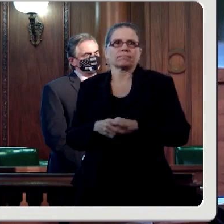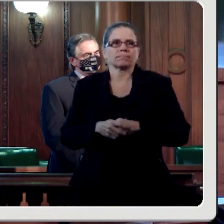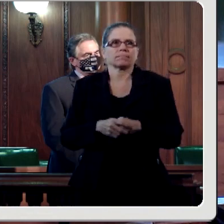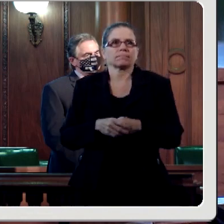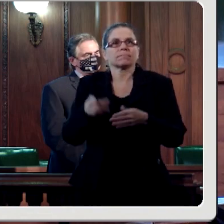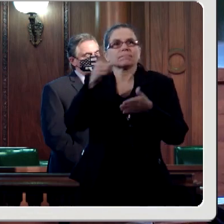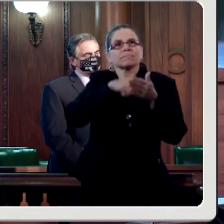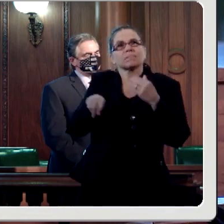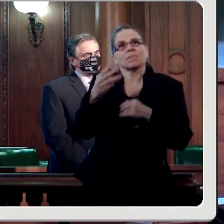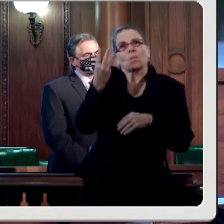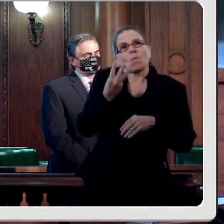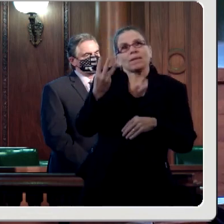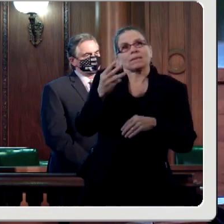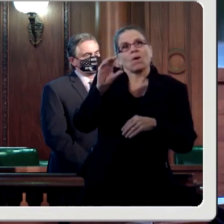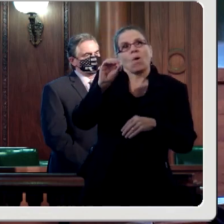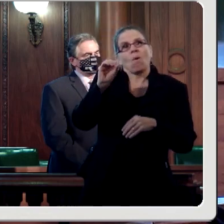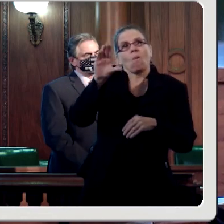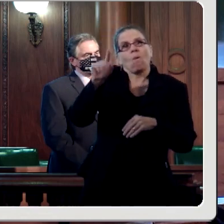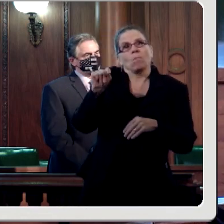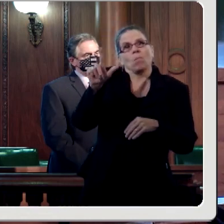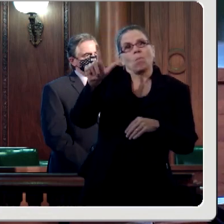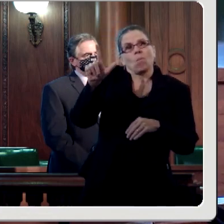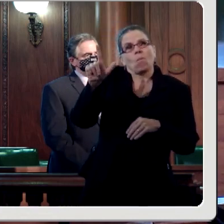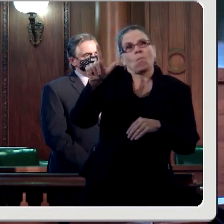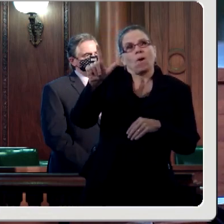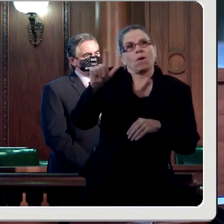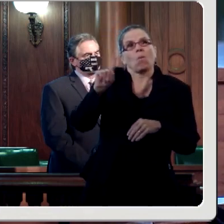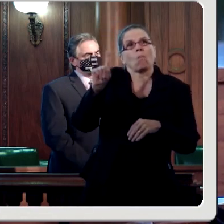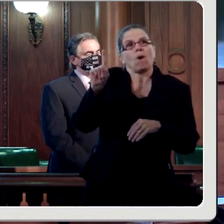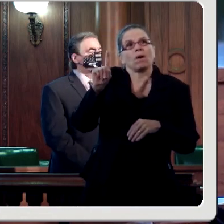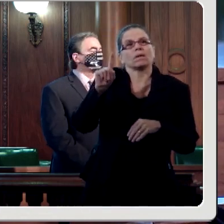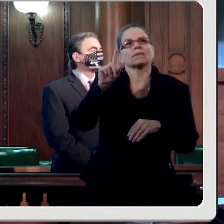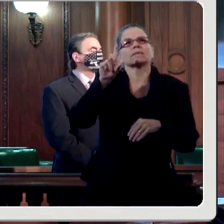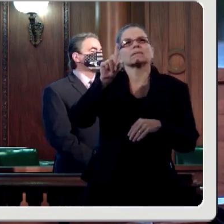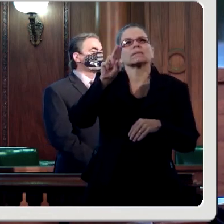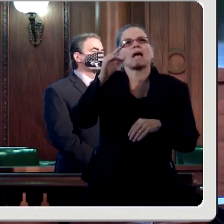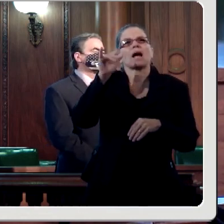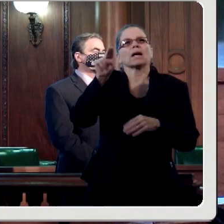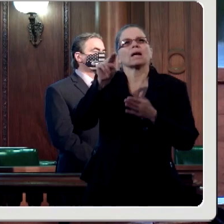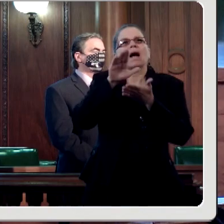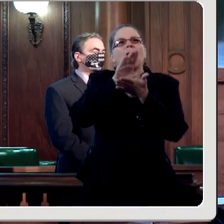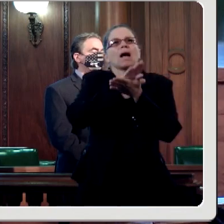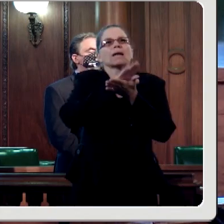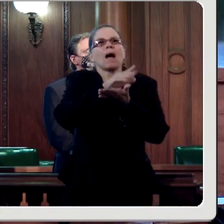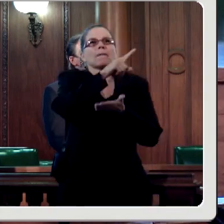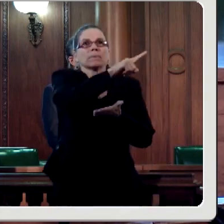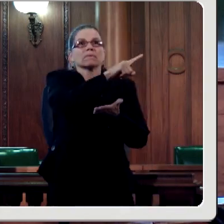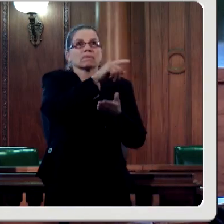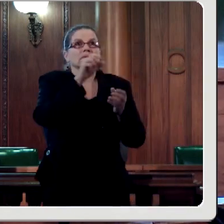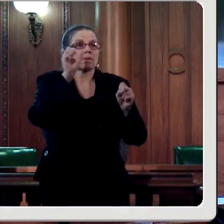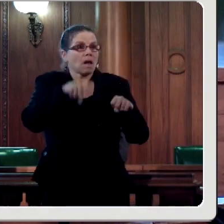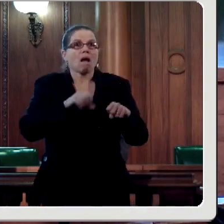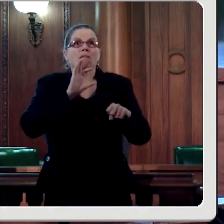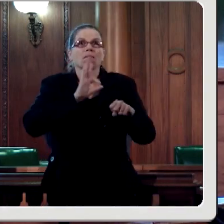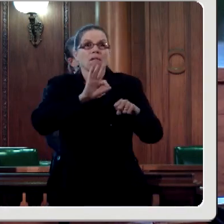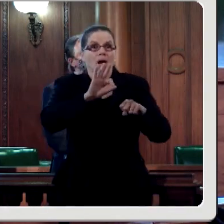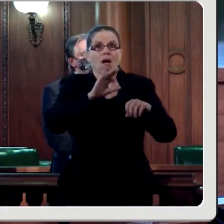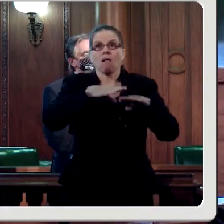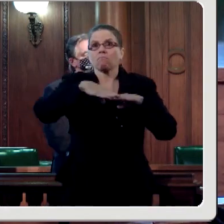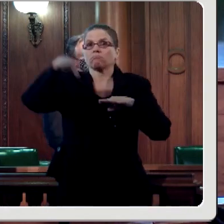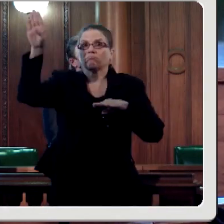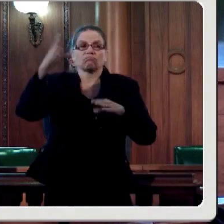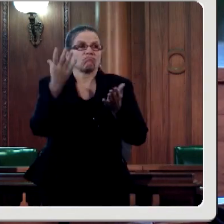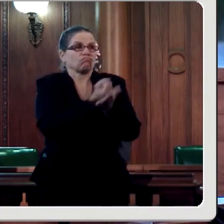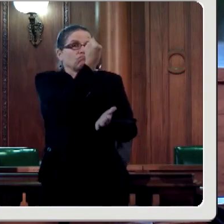5 at Duggan Academy. Everyone 9 years and older is welcome. There is